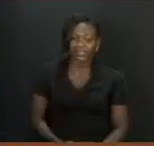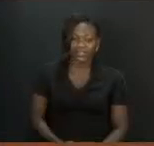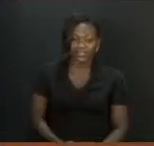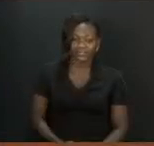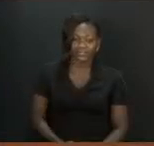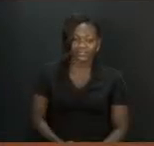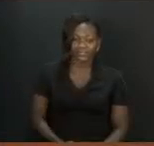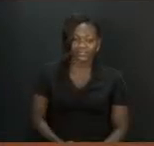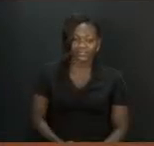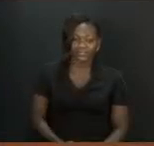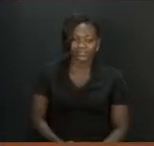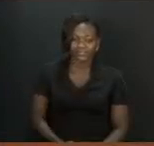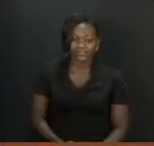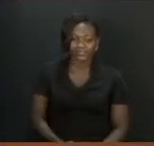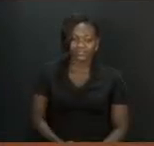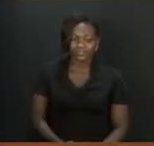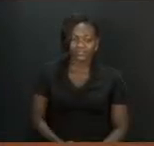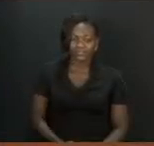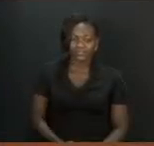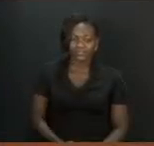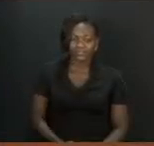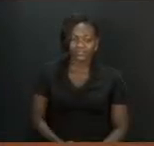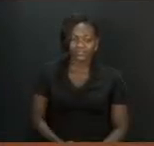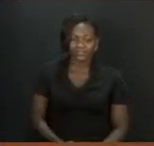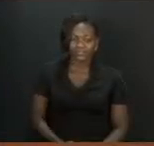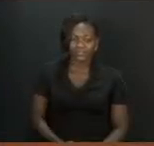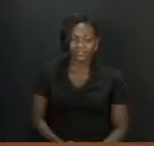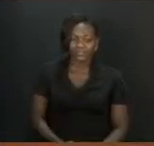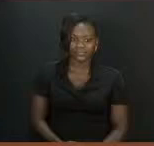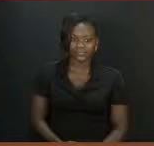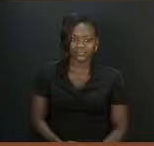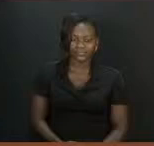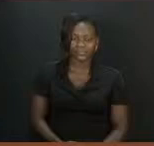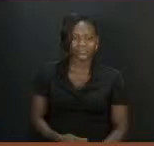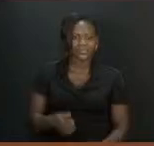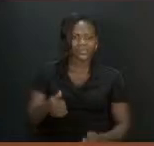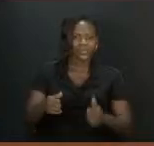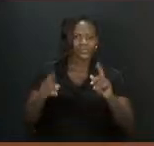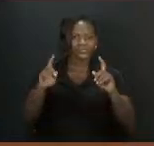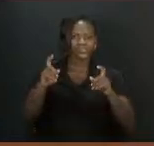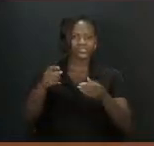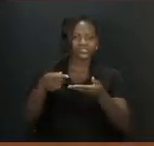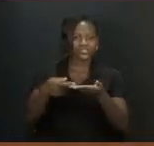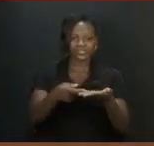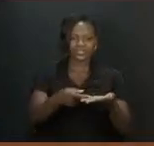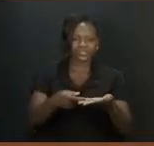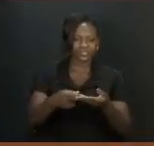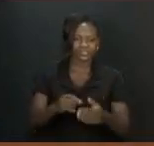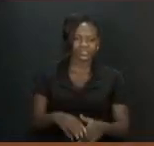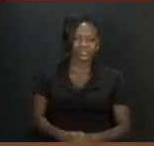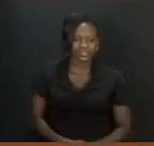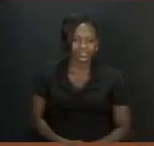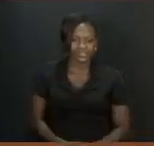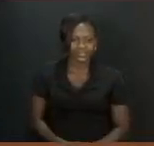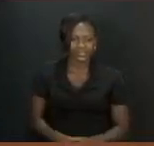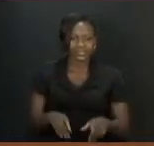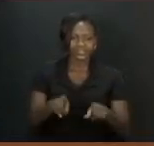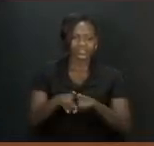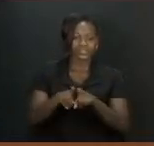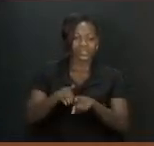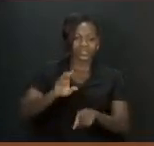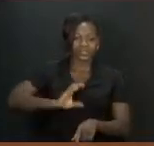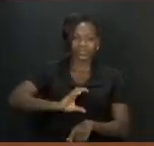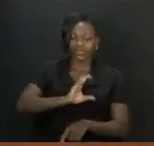Yes, Honourable Nyindam. Mr. Speaker, thank you very much. On which of the issues? On the same issues on the committee.